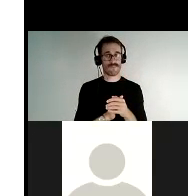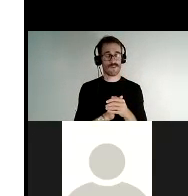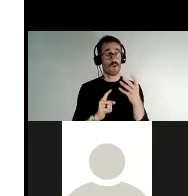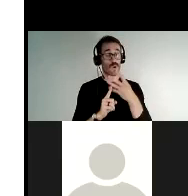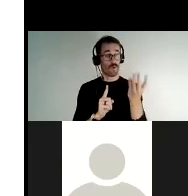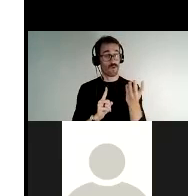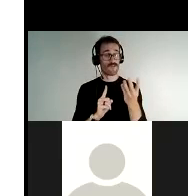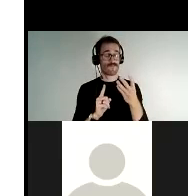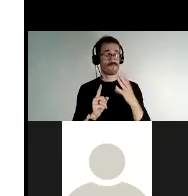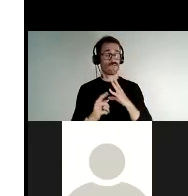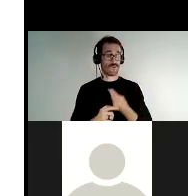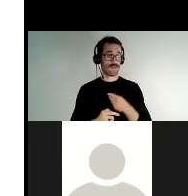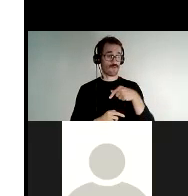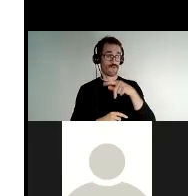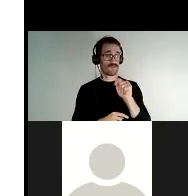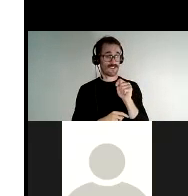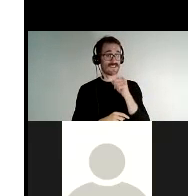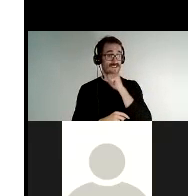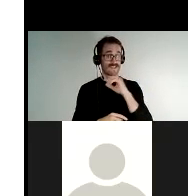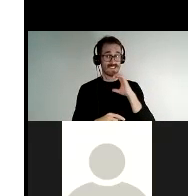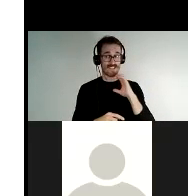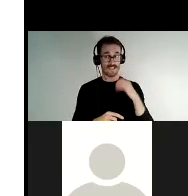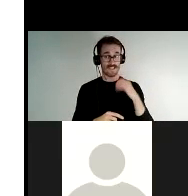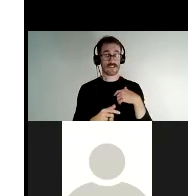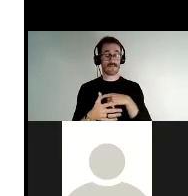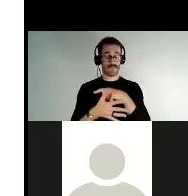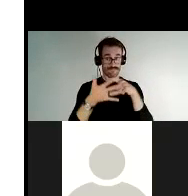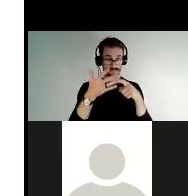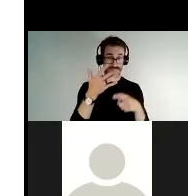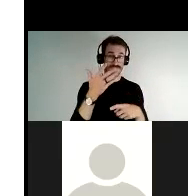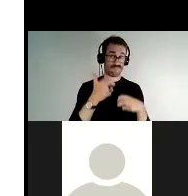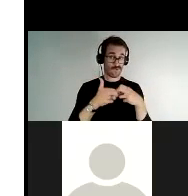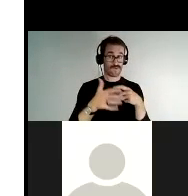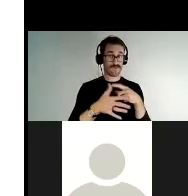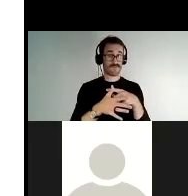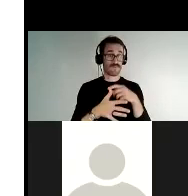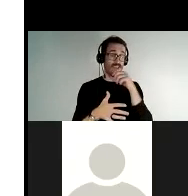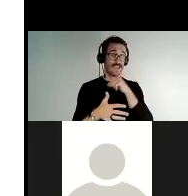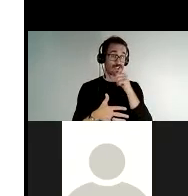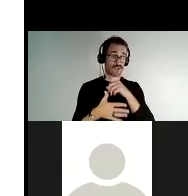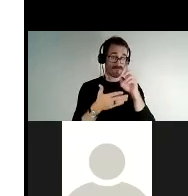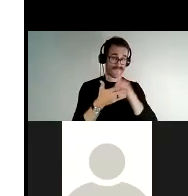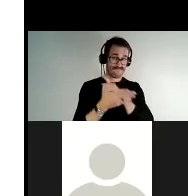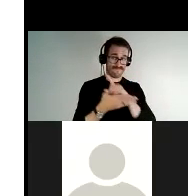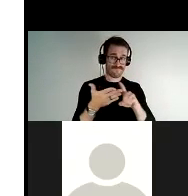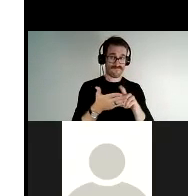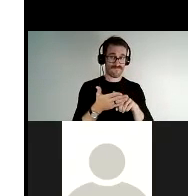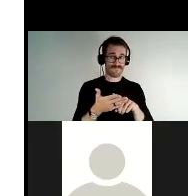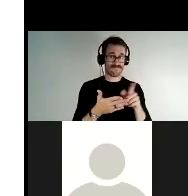and rejection from potential partners of all ages, which leads to extreme